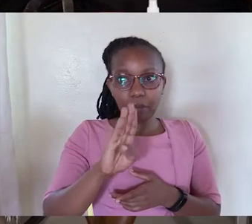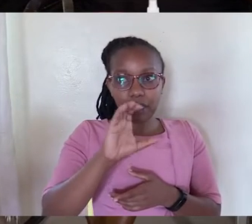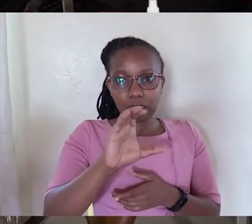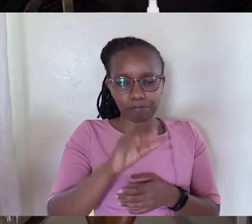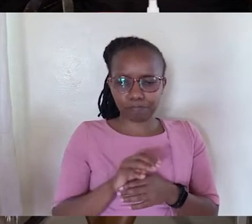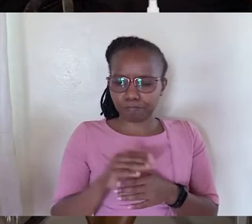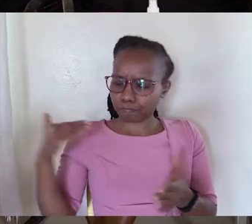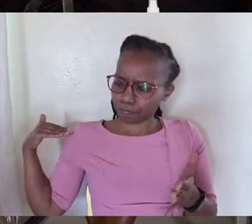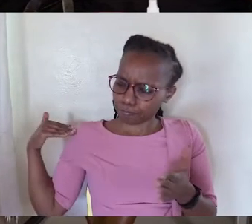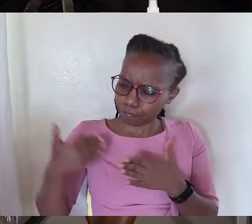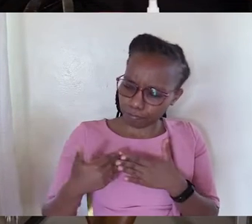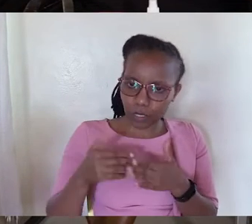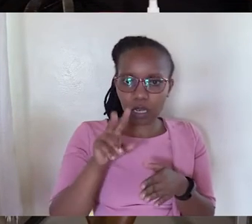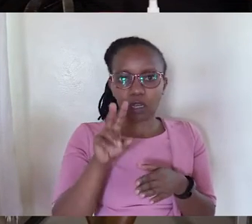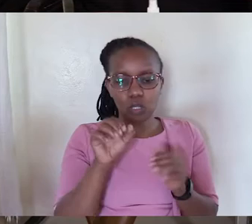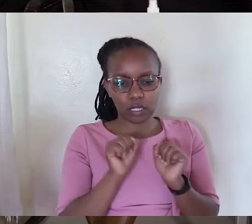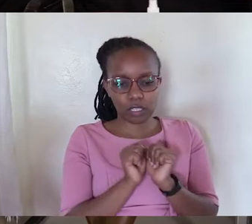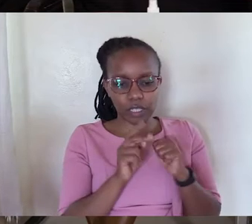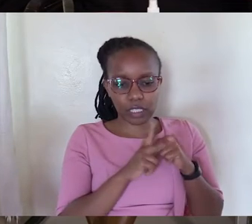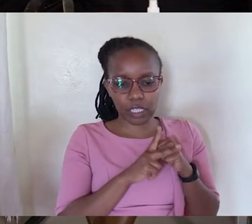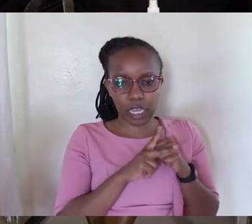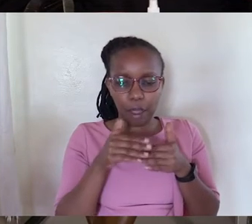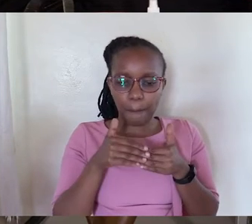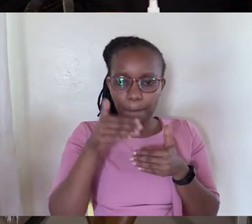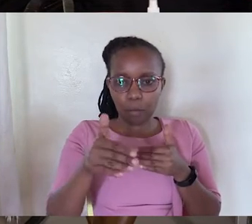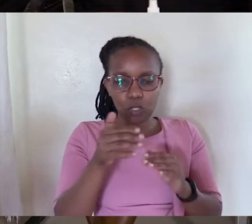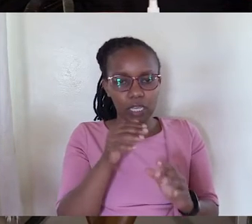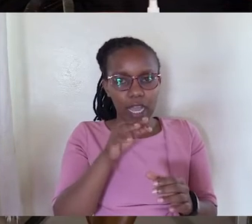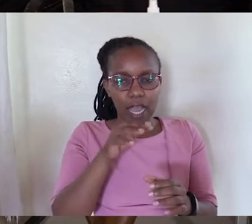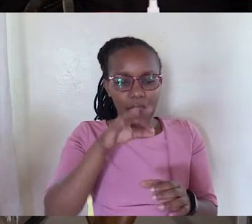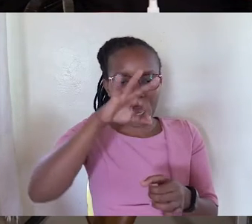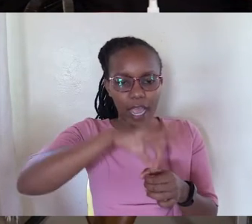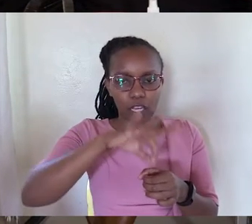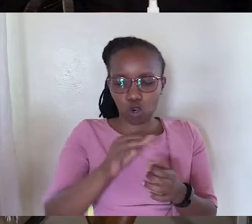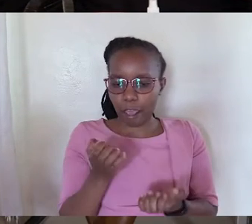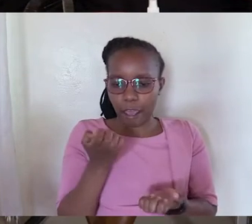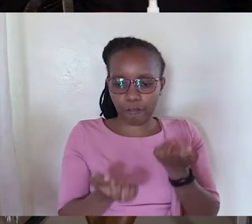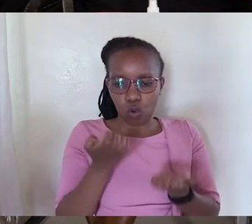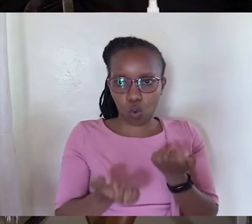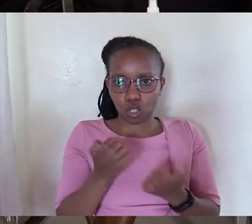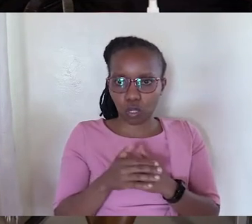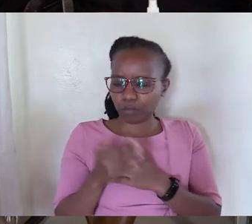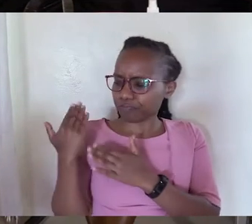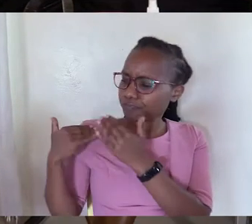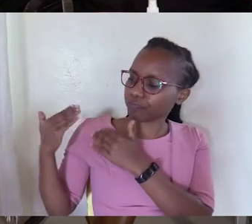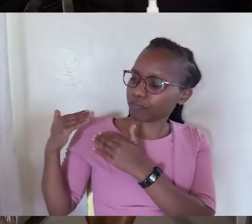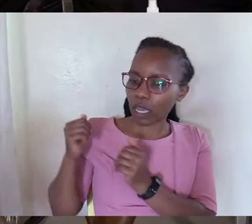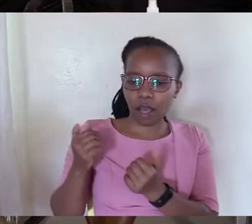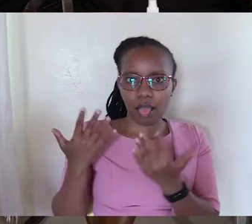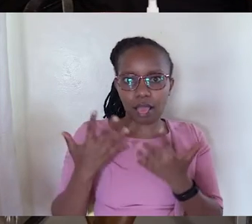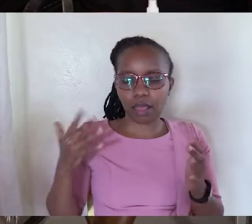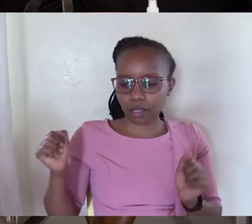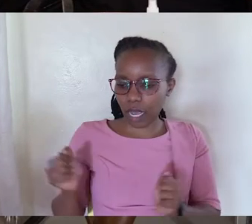Since 2017, we did what we call the post-election evaluation, and we looked back at the things that